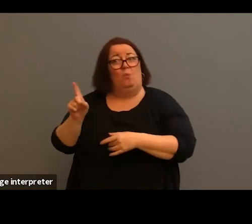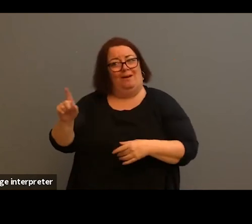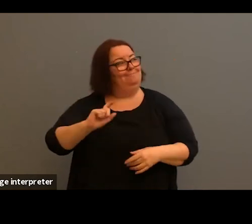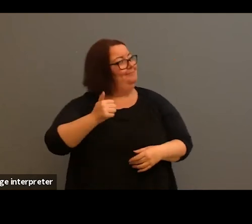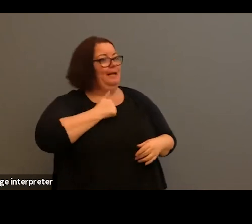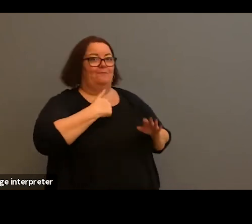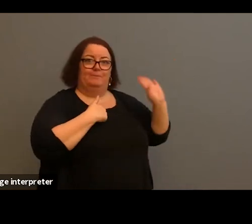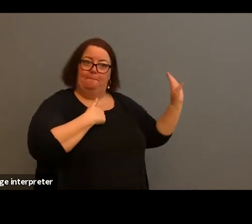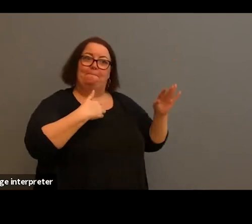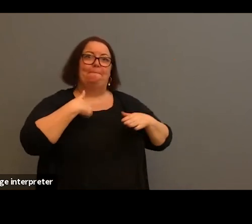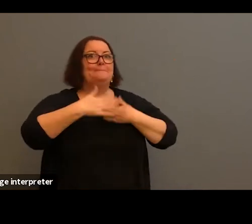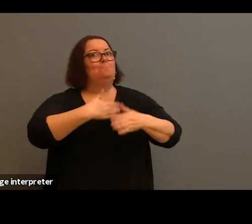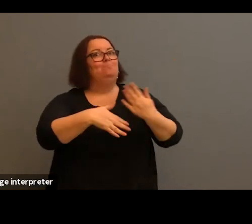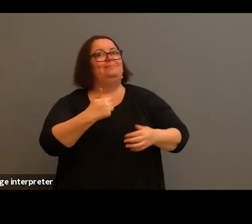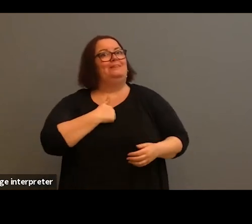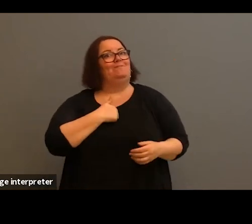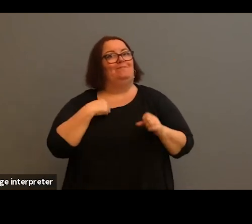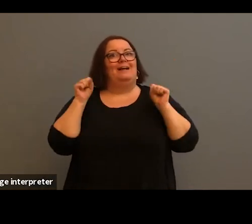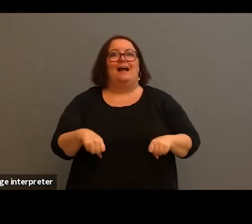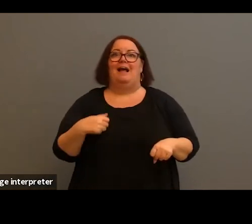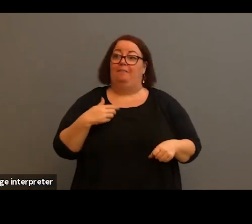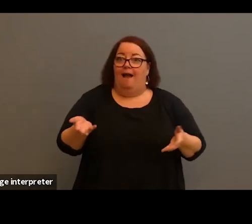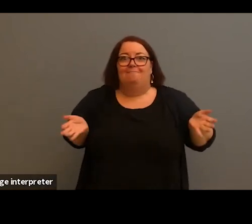as an enabler of